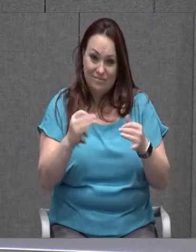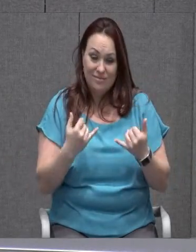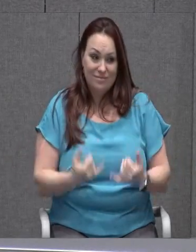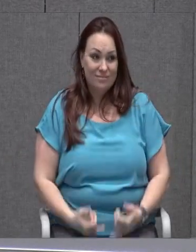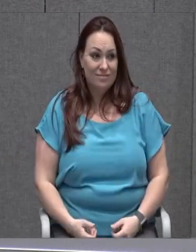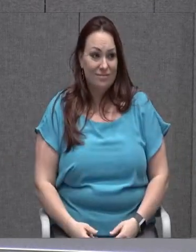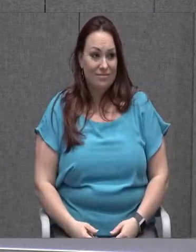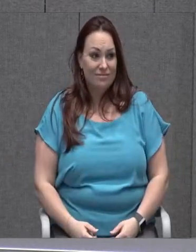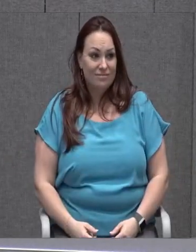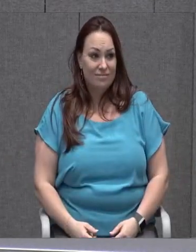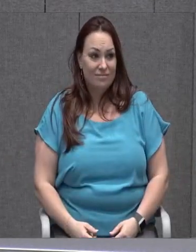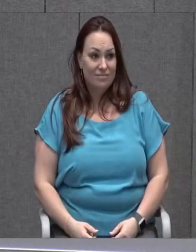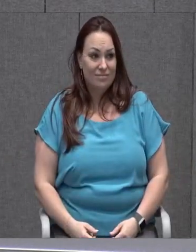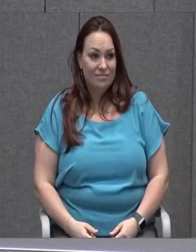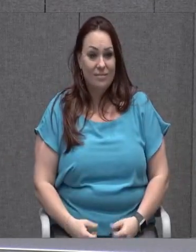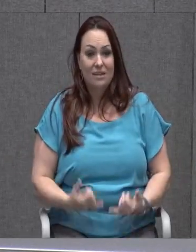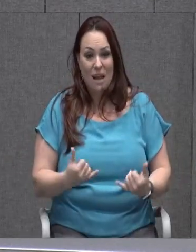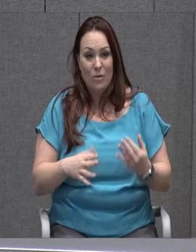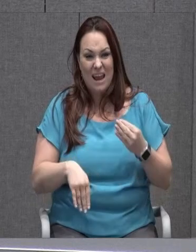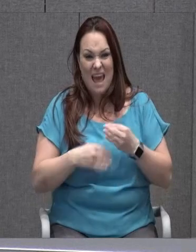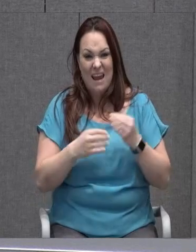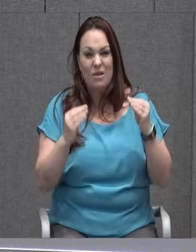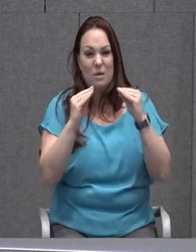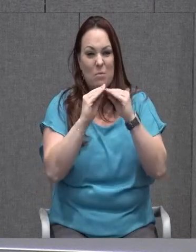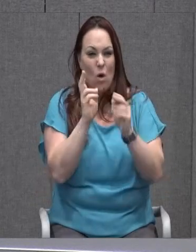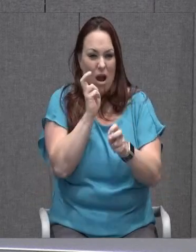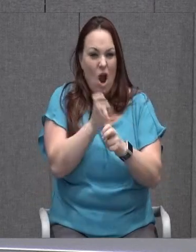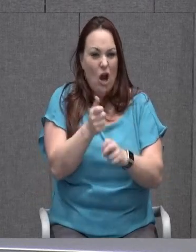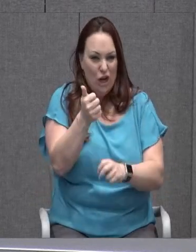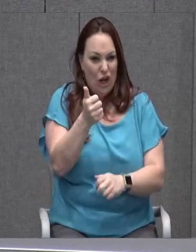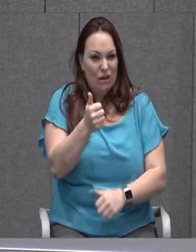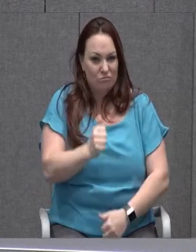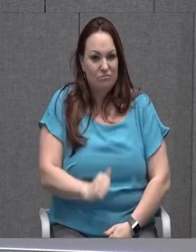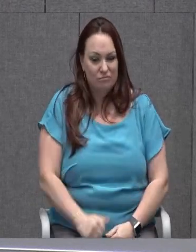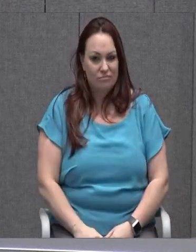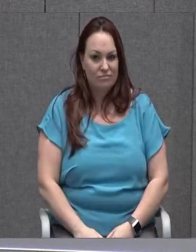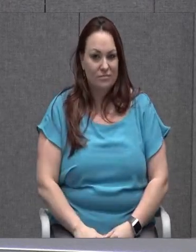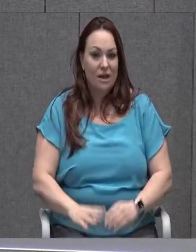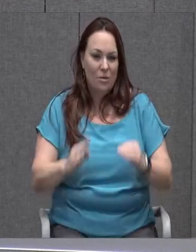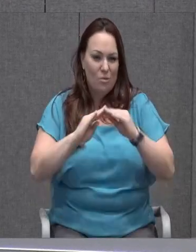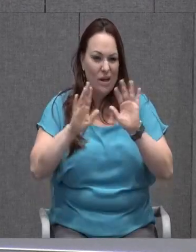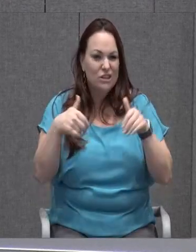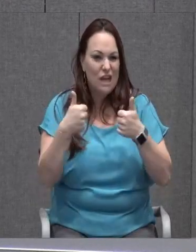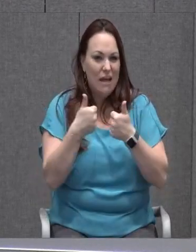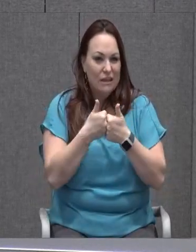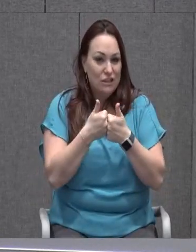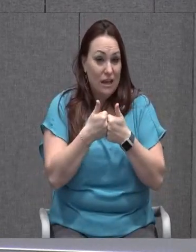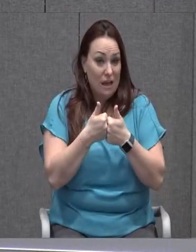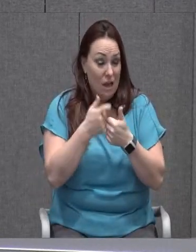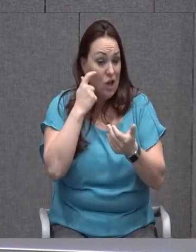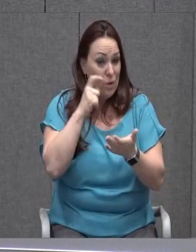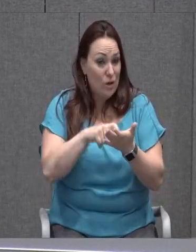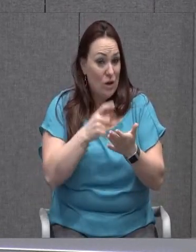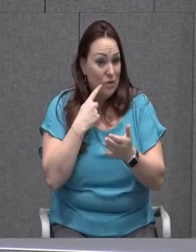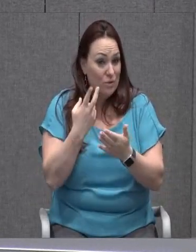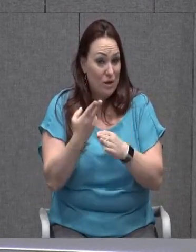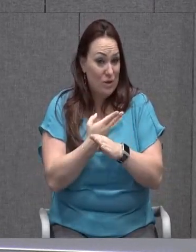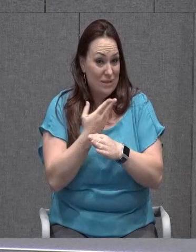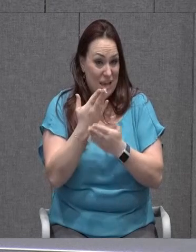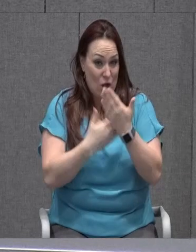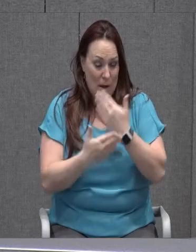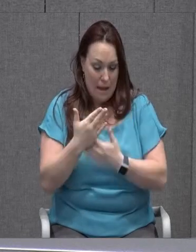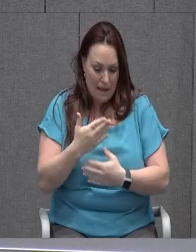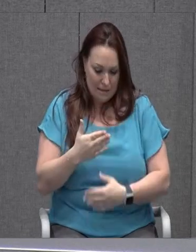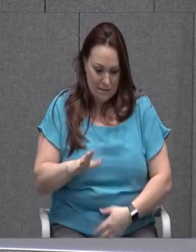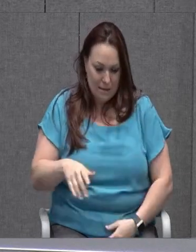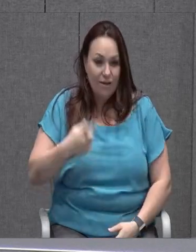Ahora vamos a hacerlo un poquito más difícil. We're going to do it a little bit harder. It's going to be challenging. You notice that we were using our hands a little bit to kind of